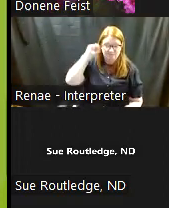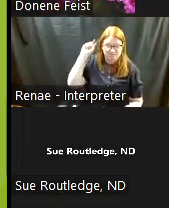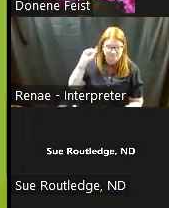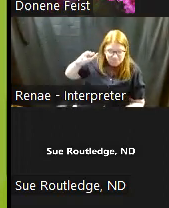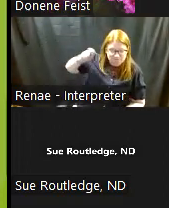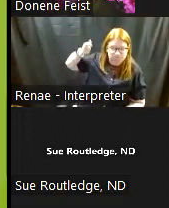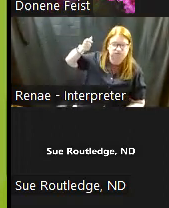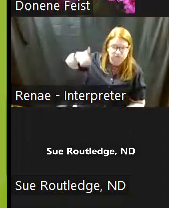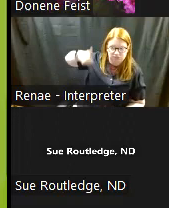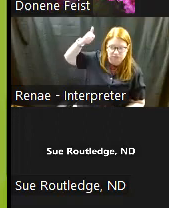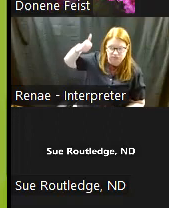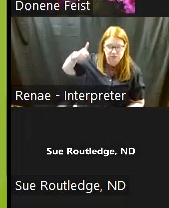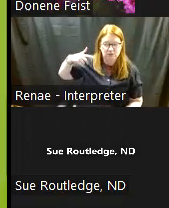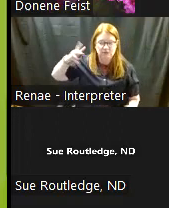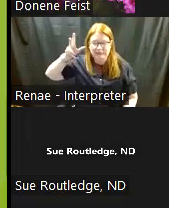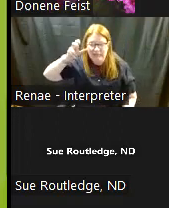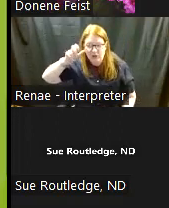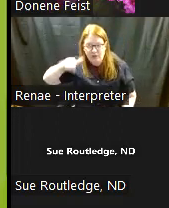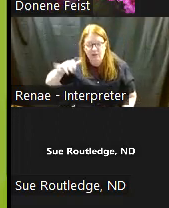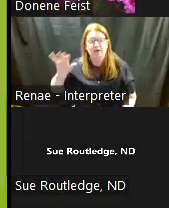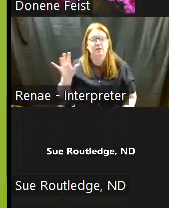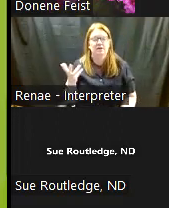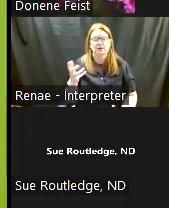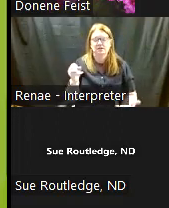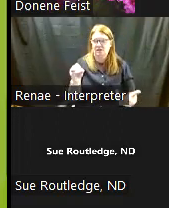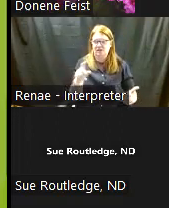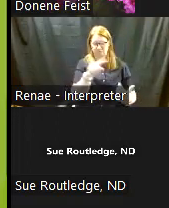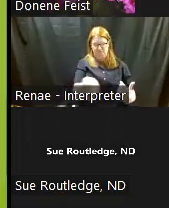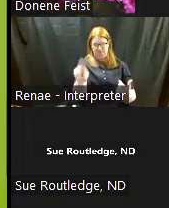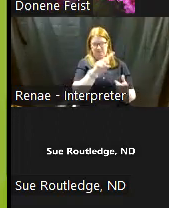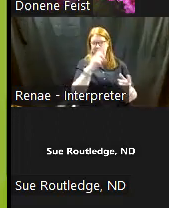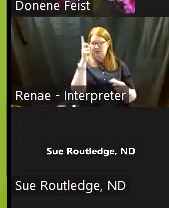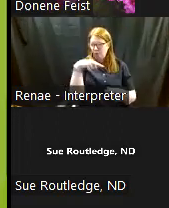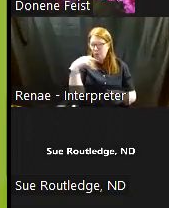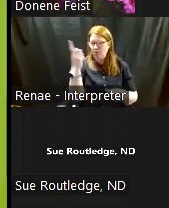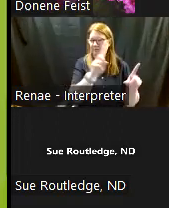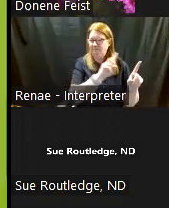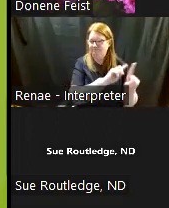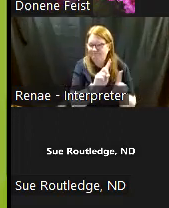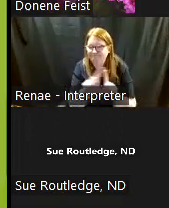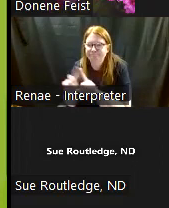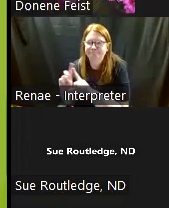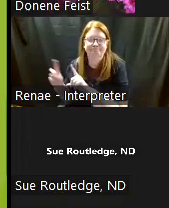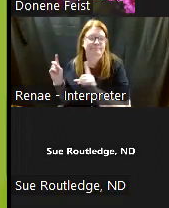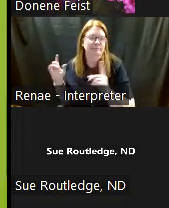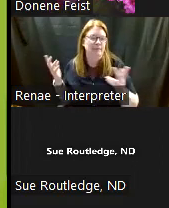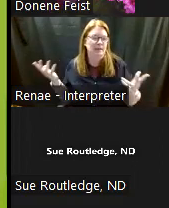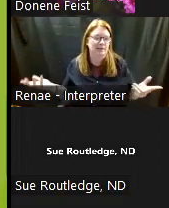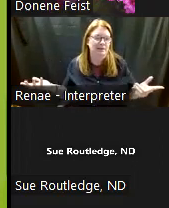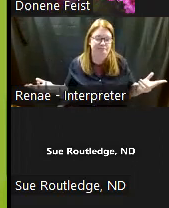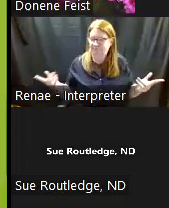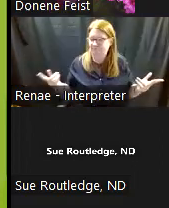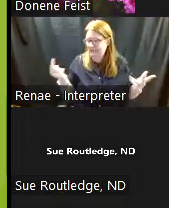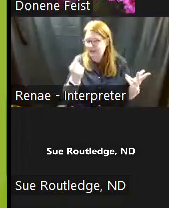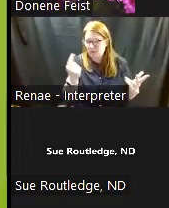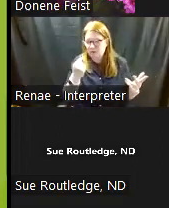particular hearing level. So audiograms come in all different configurations and different, everybody's